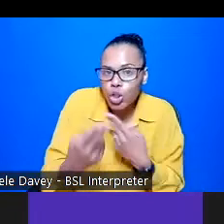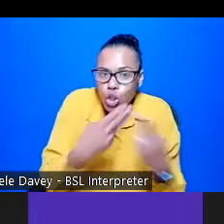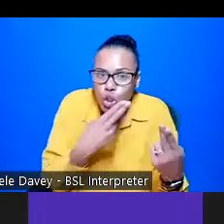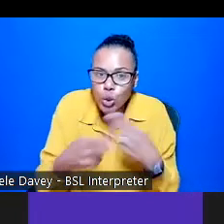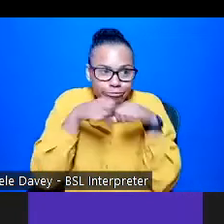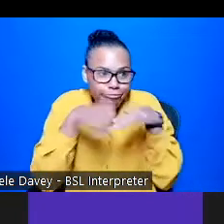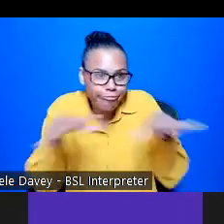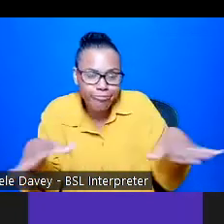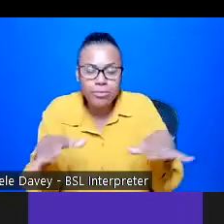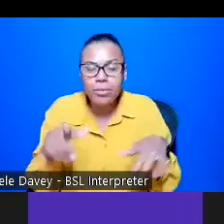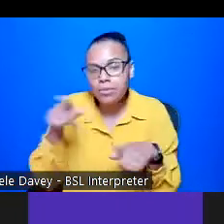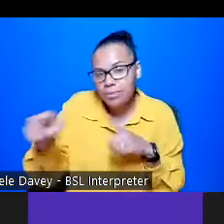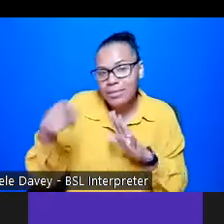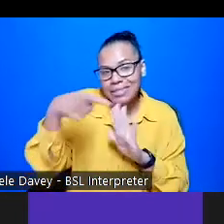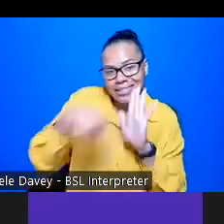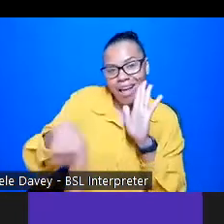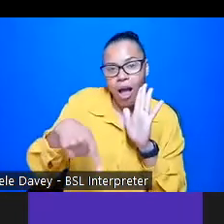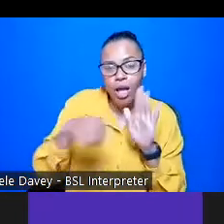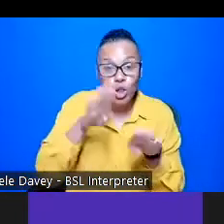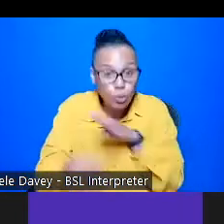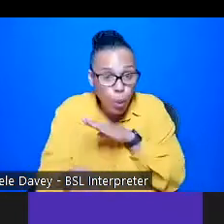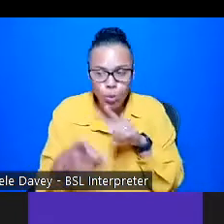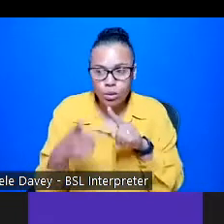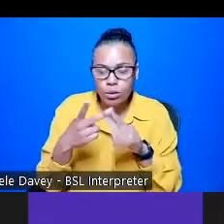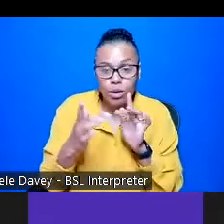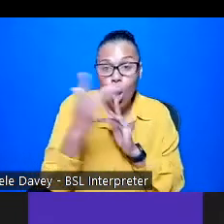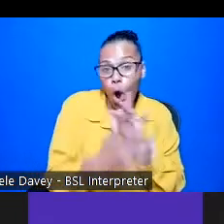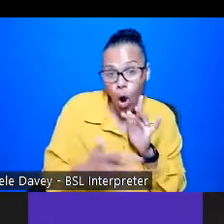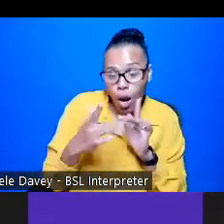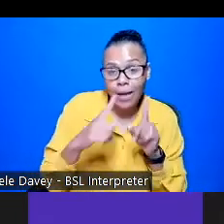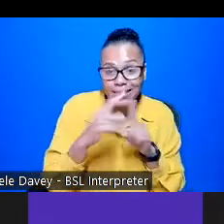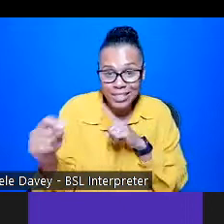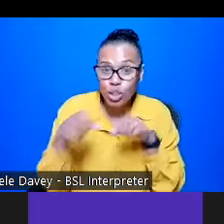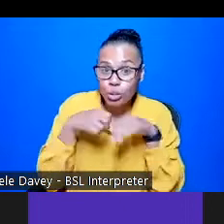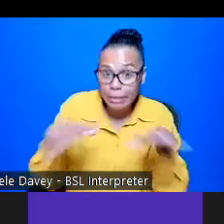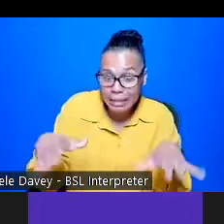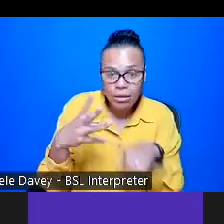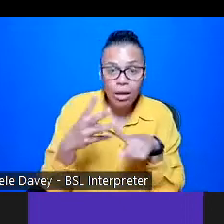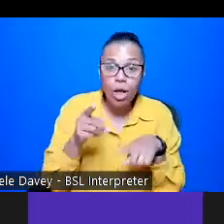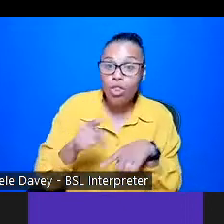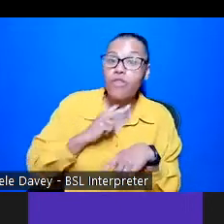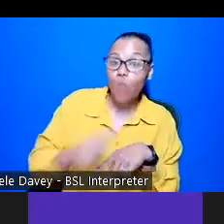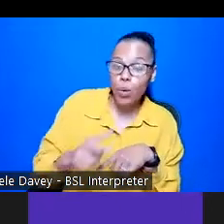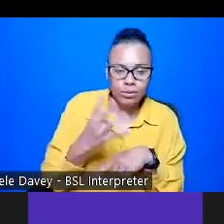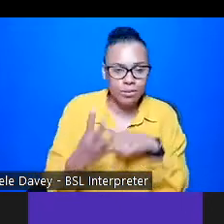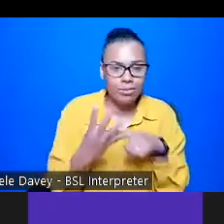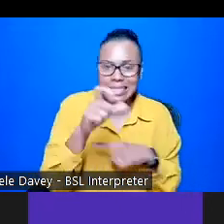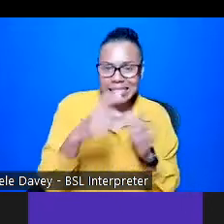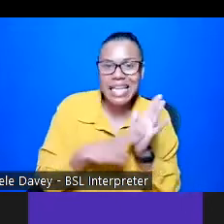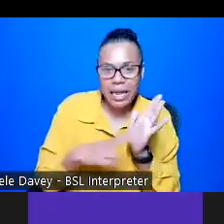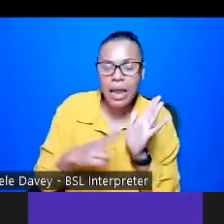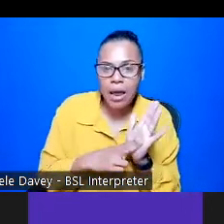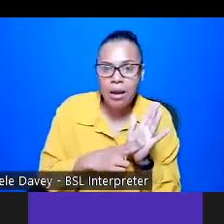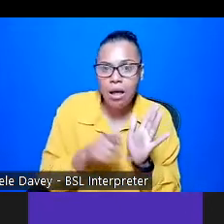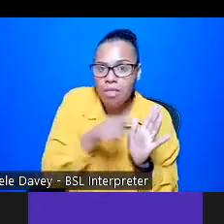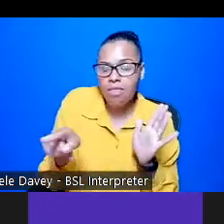from Sky Sports, online digital media, The Voice, and CNN. I know I don't